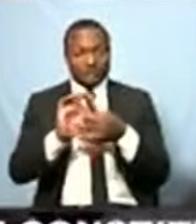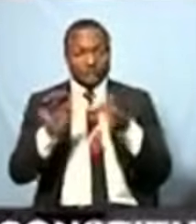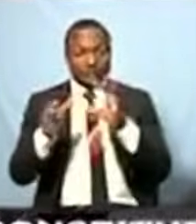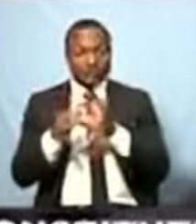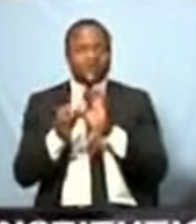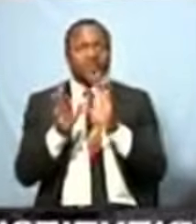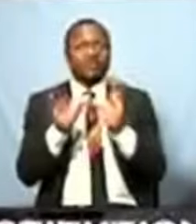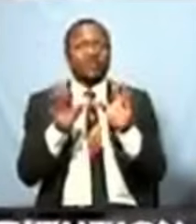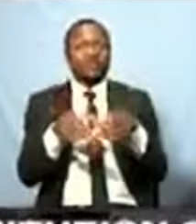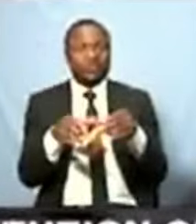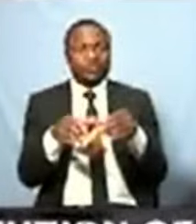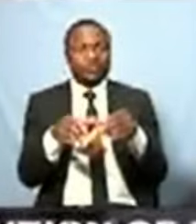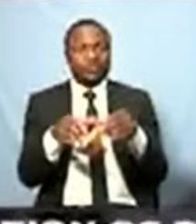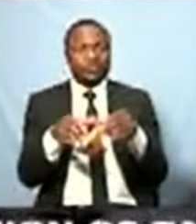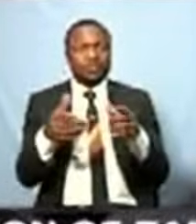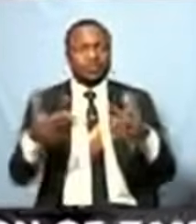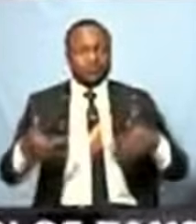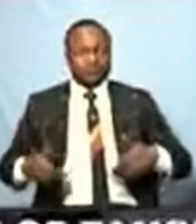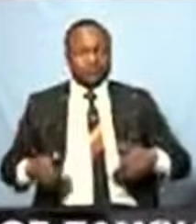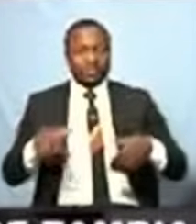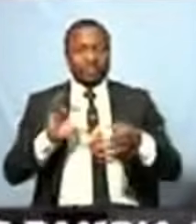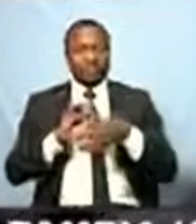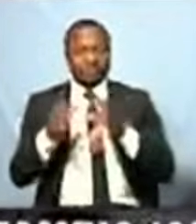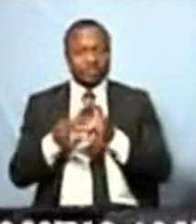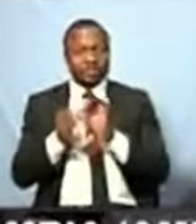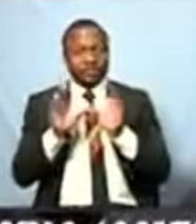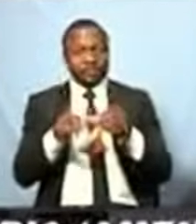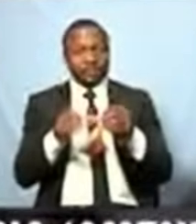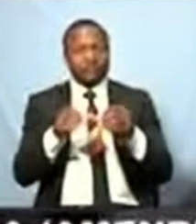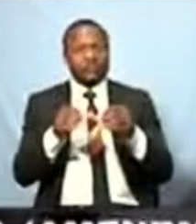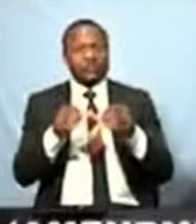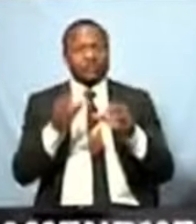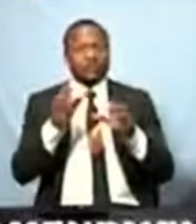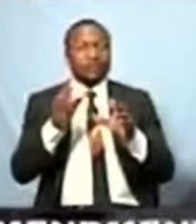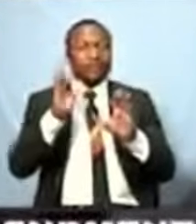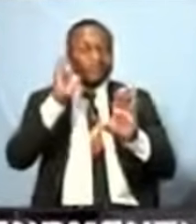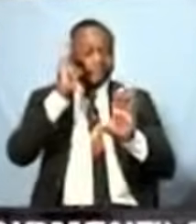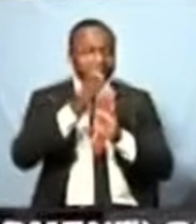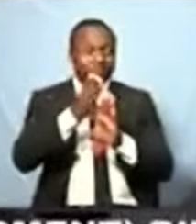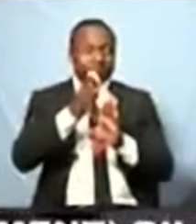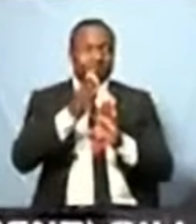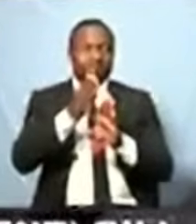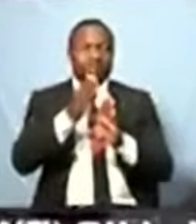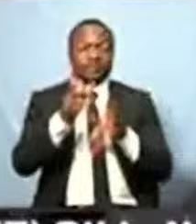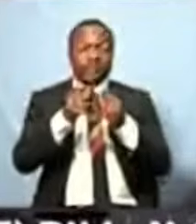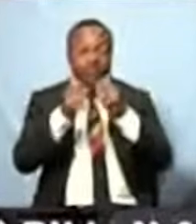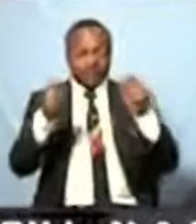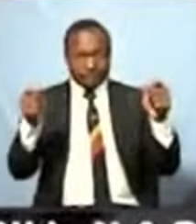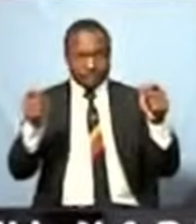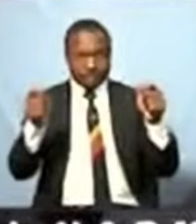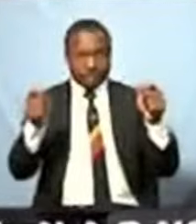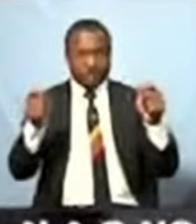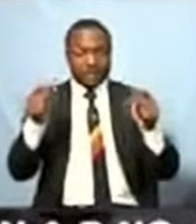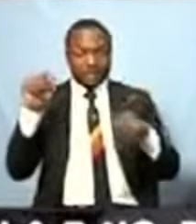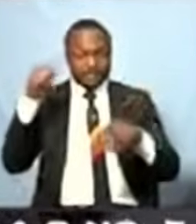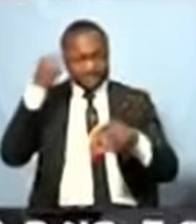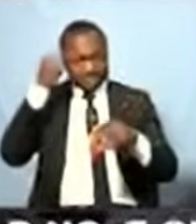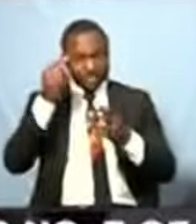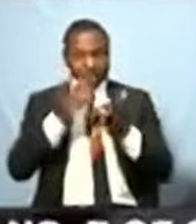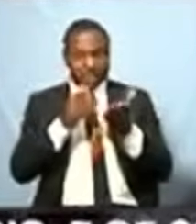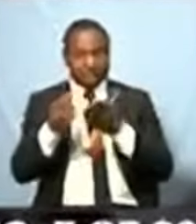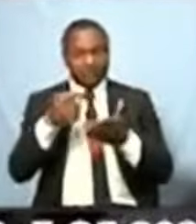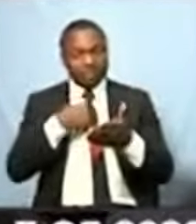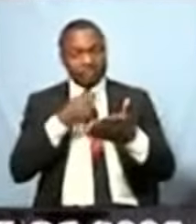committee which was called Youth Coordinating Committee, and I used to release a newspaper specifically on the Constitution when I was in the civil society. And I